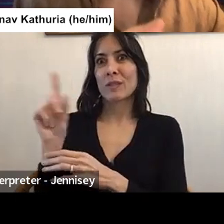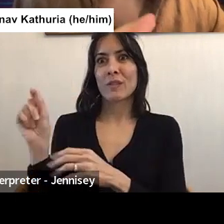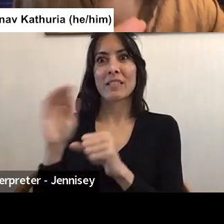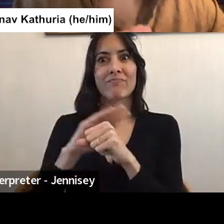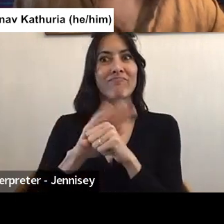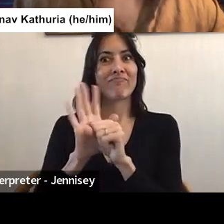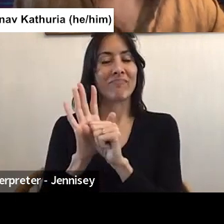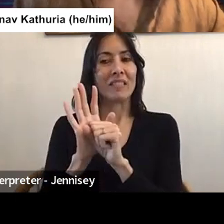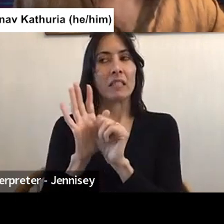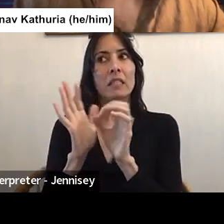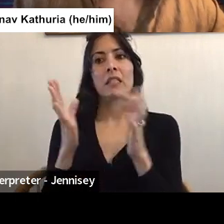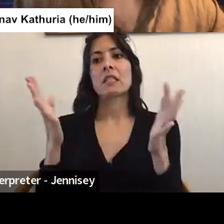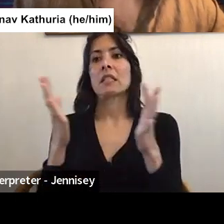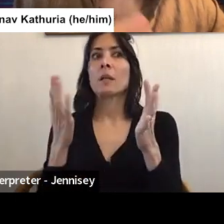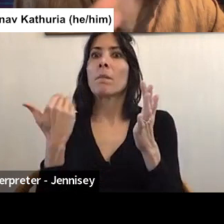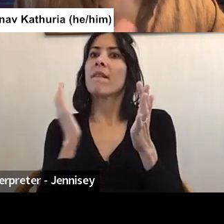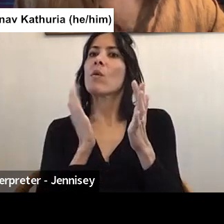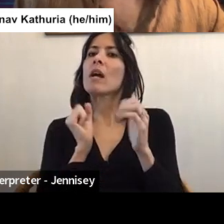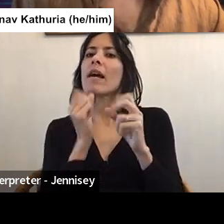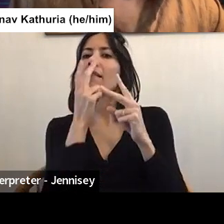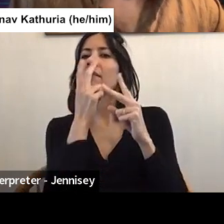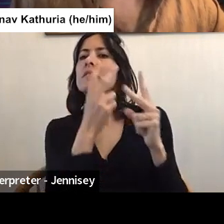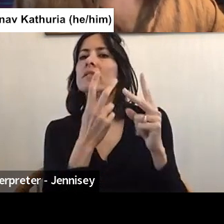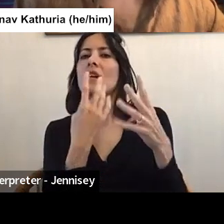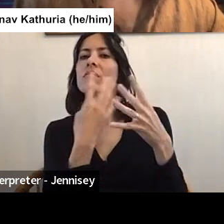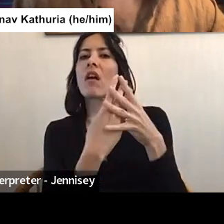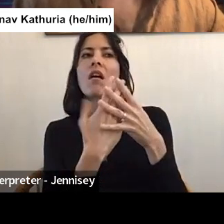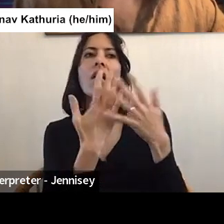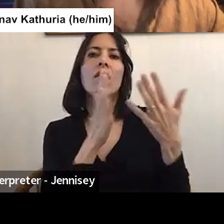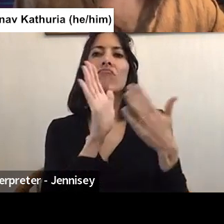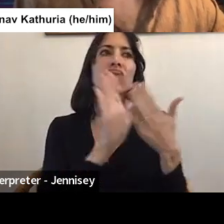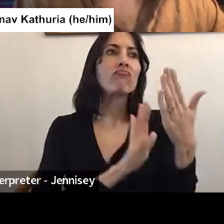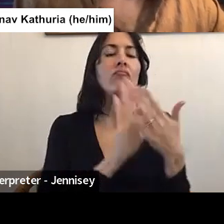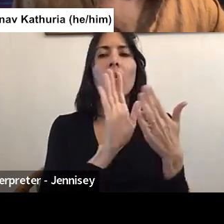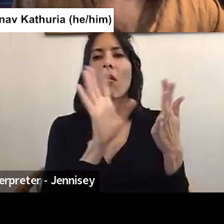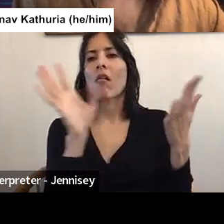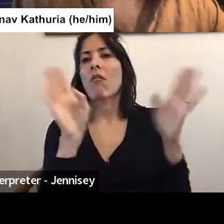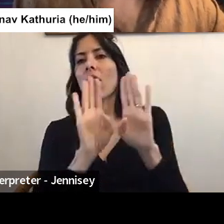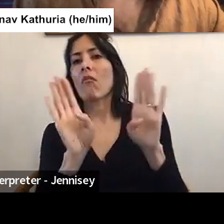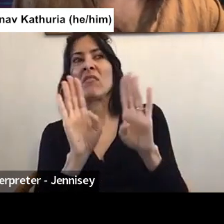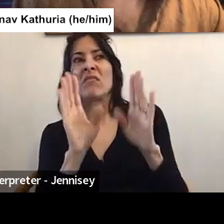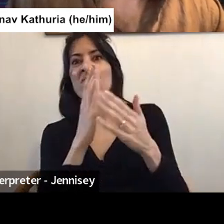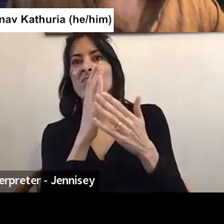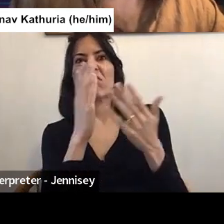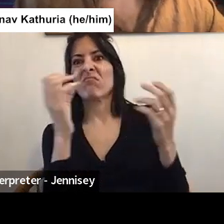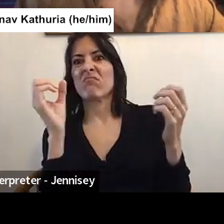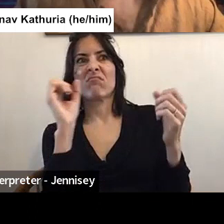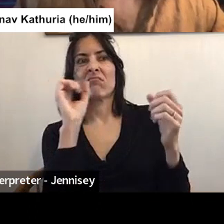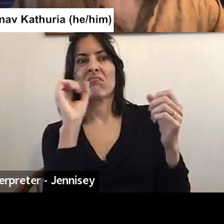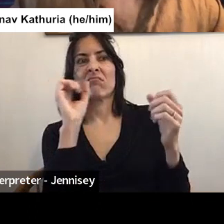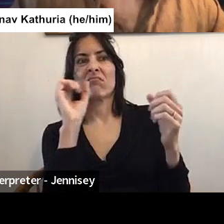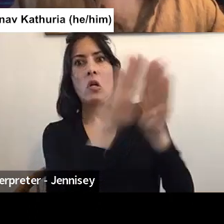shut everything down. You know, folks were on lockdown in many places. They still are on lockdown for 23 hours a